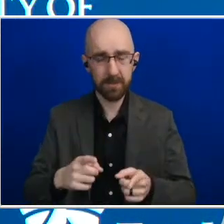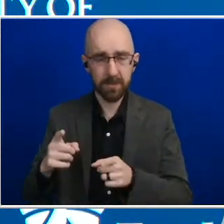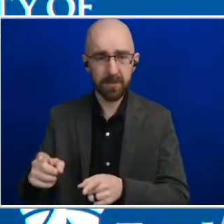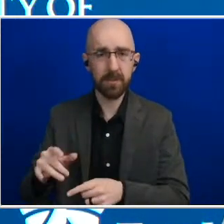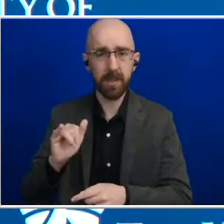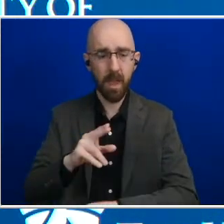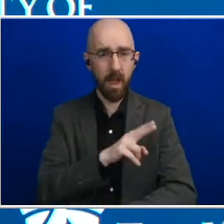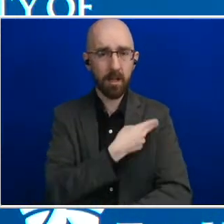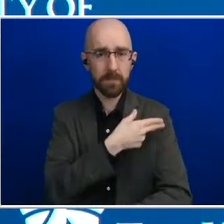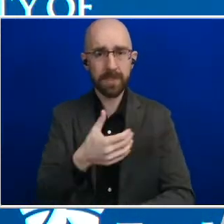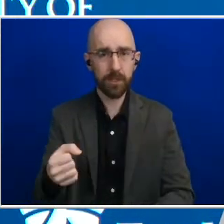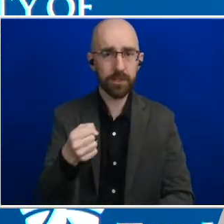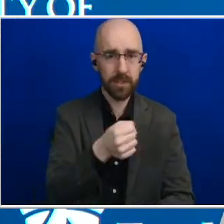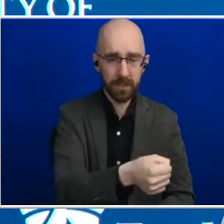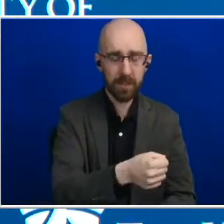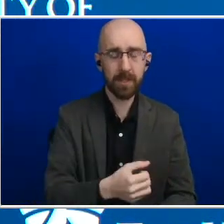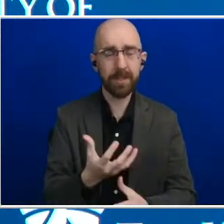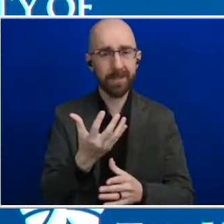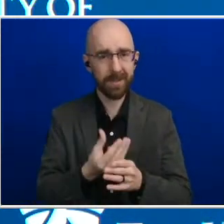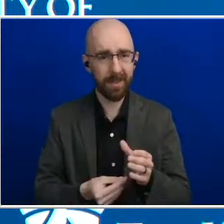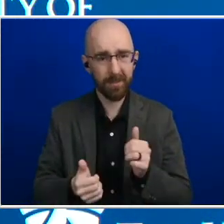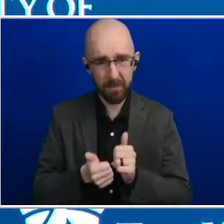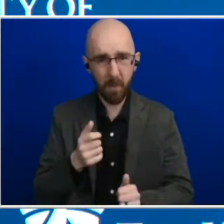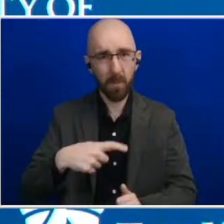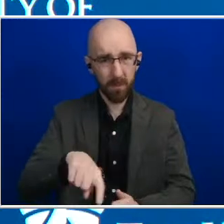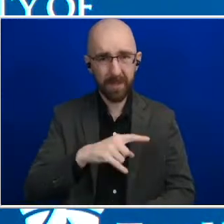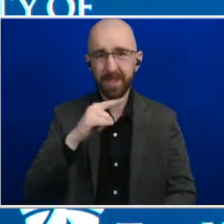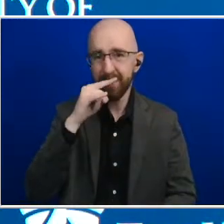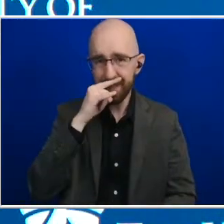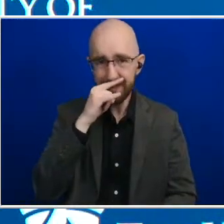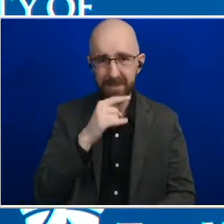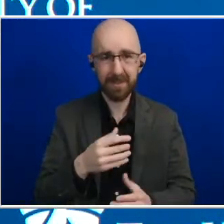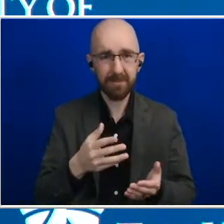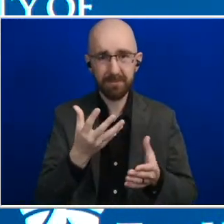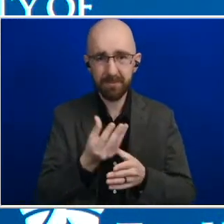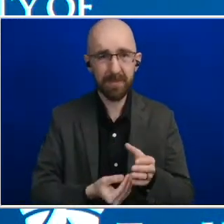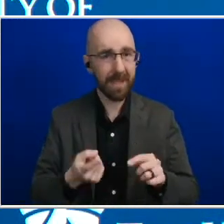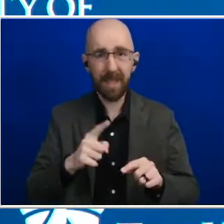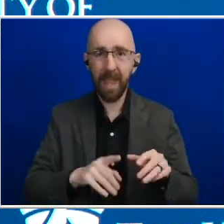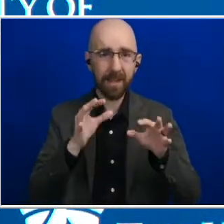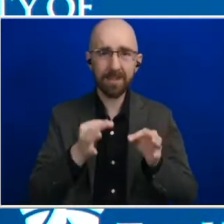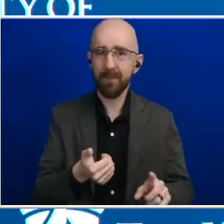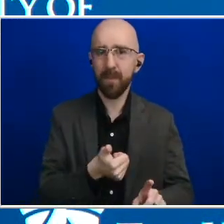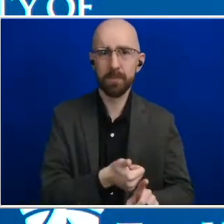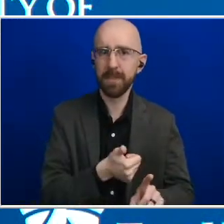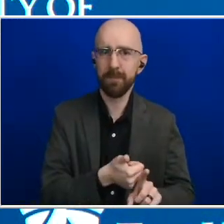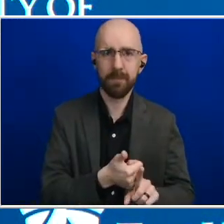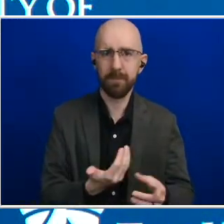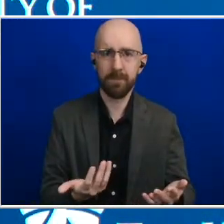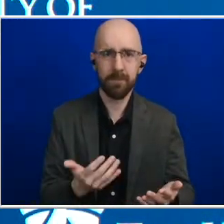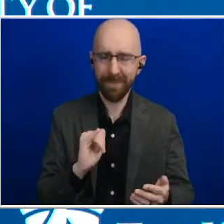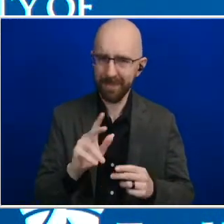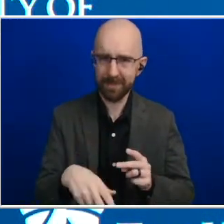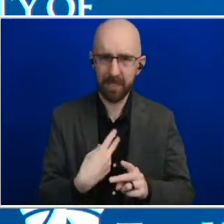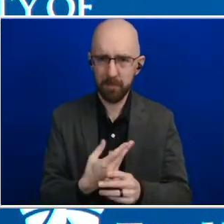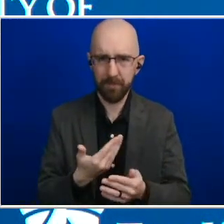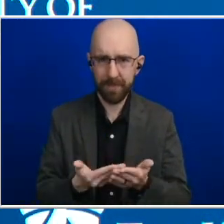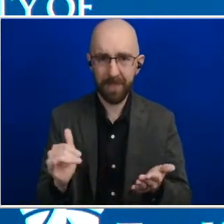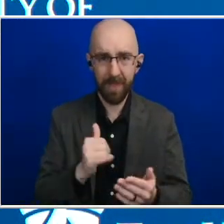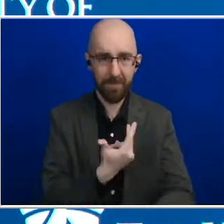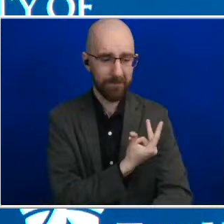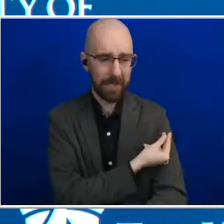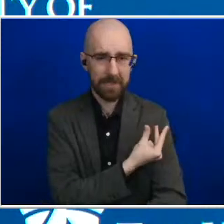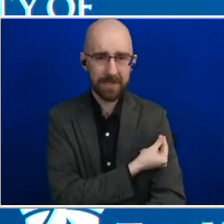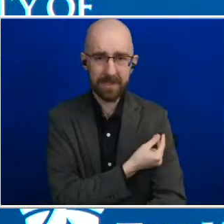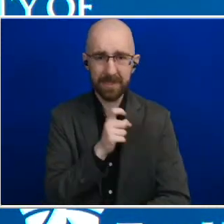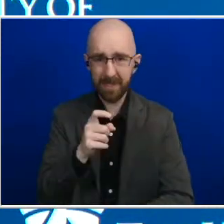of these. Most of these are kids, and they are unable to make their own decisions about these types of things, such as vaccinations, to